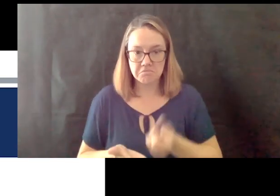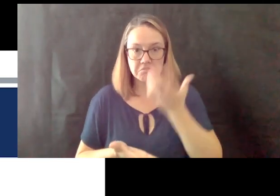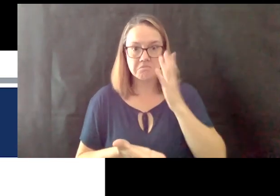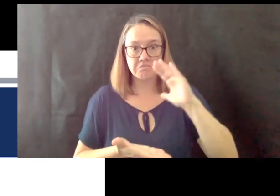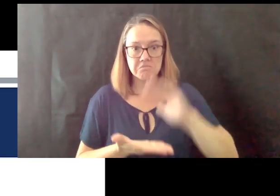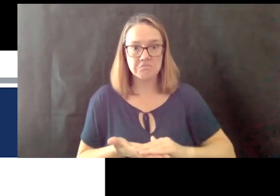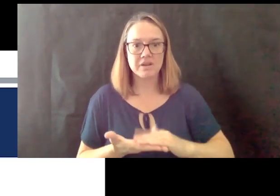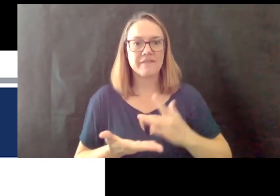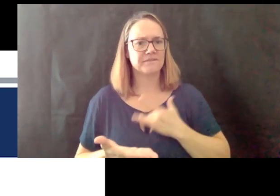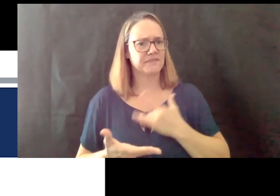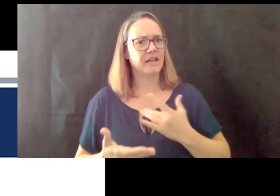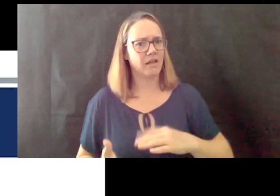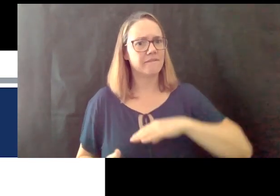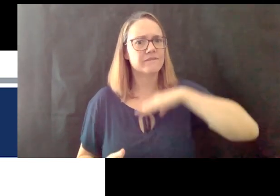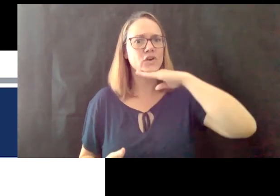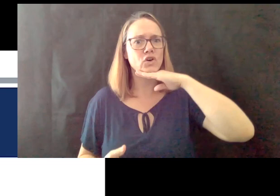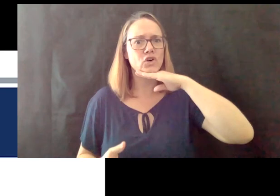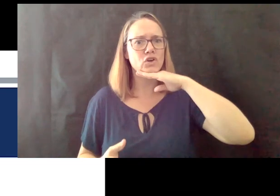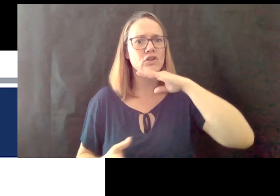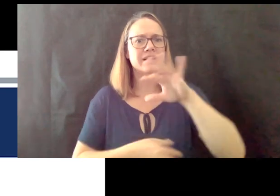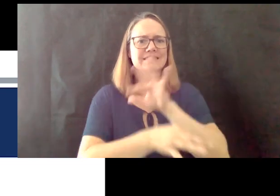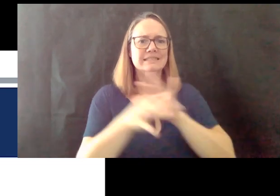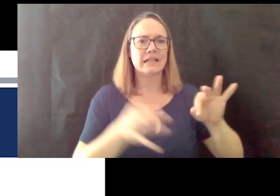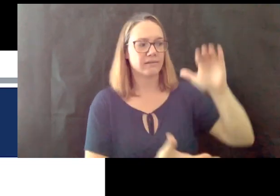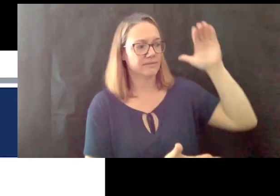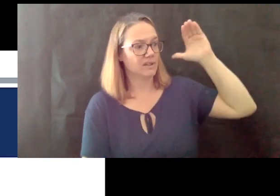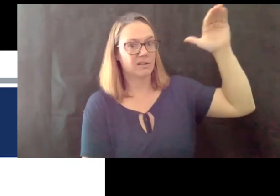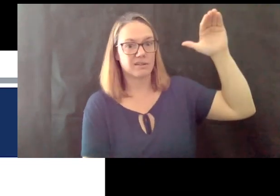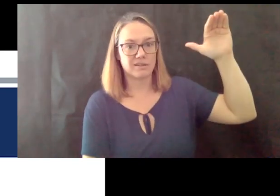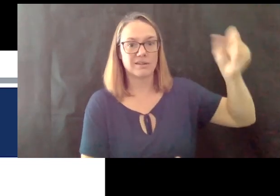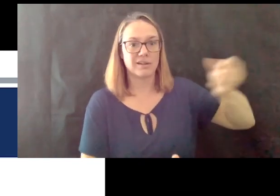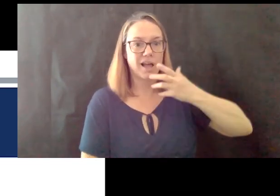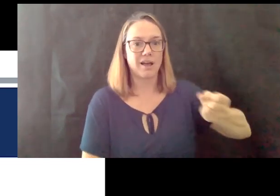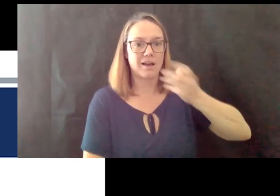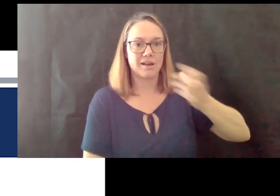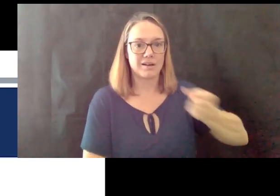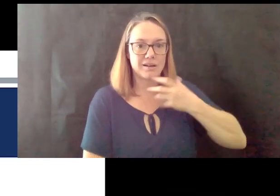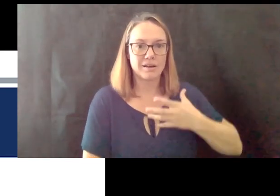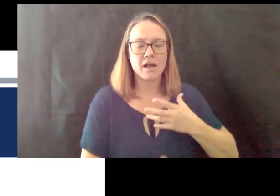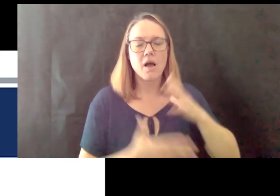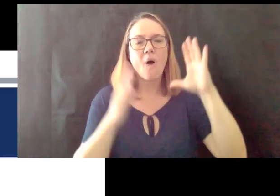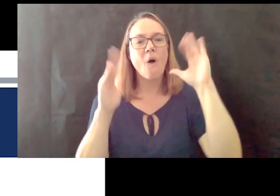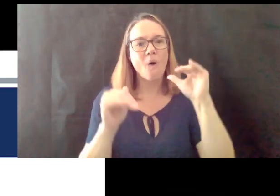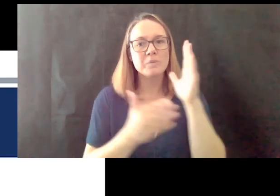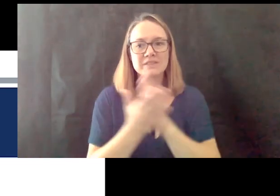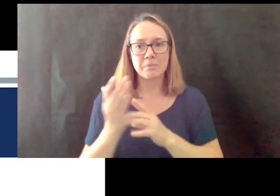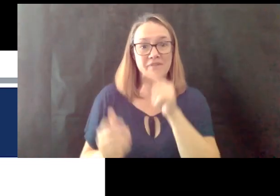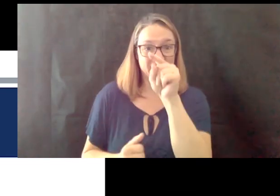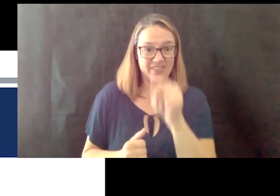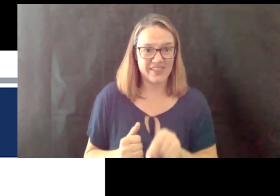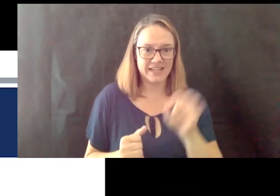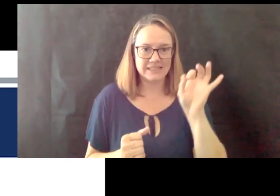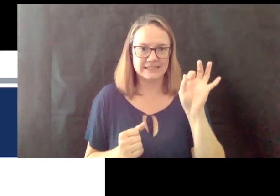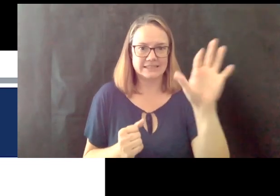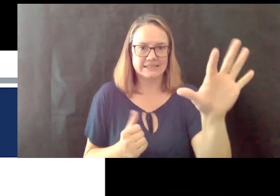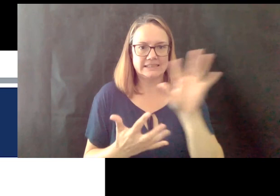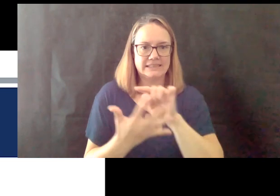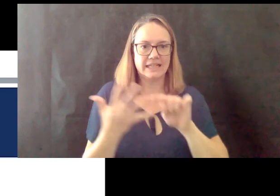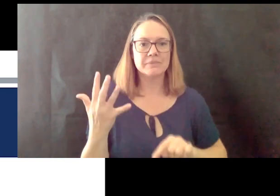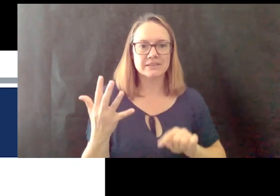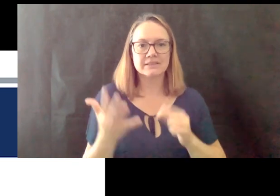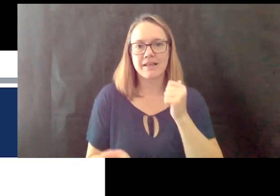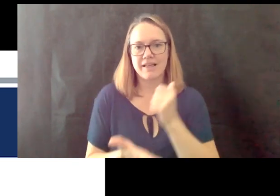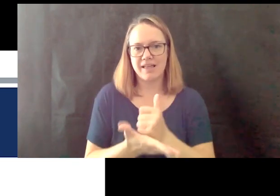feel full rather than having, you know, a large bag of chips that you can just keep eating out of. So ultimately, I hope some of these tips can